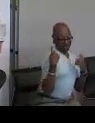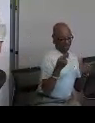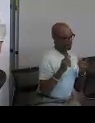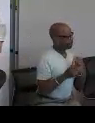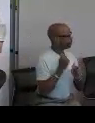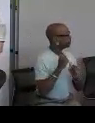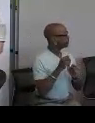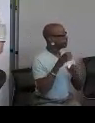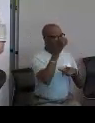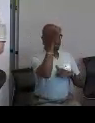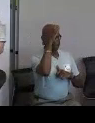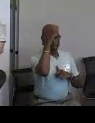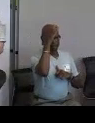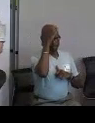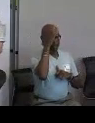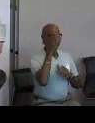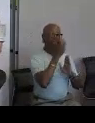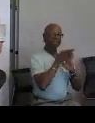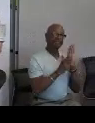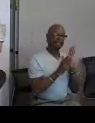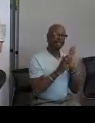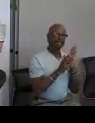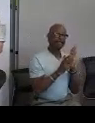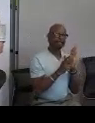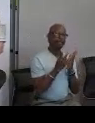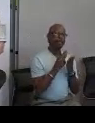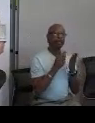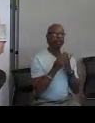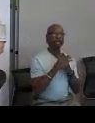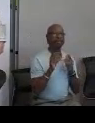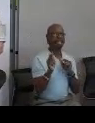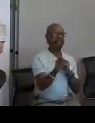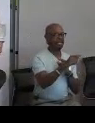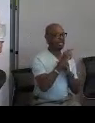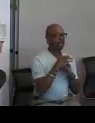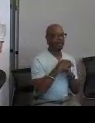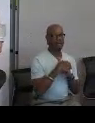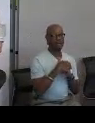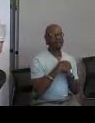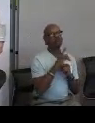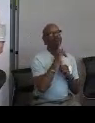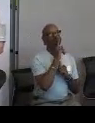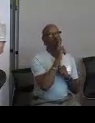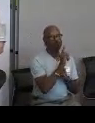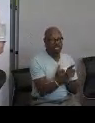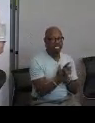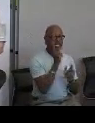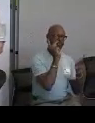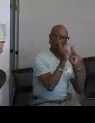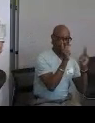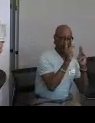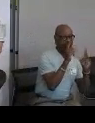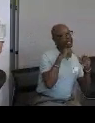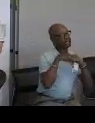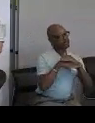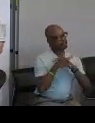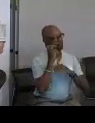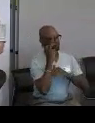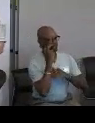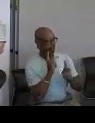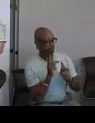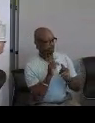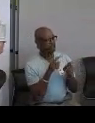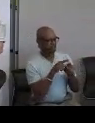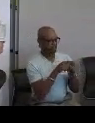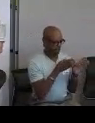computer assisted design programs out there are really visual, inaccessible to blind people in a couple